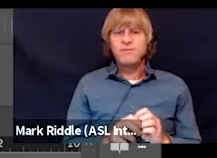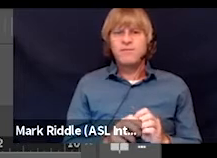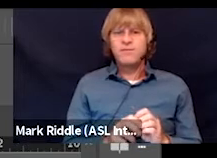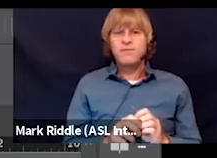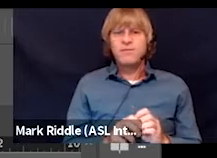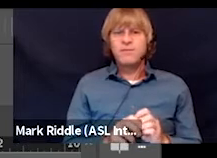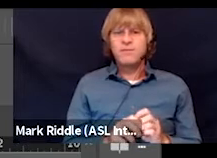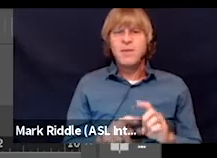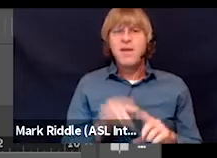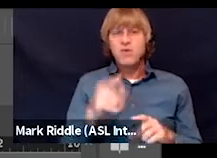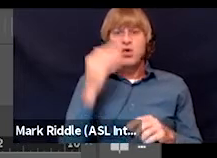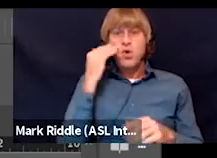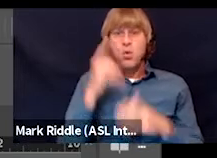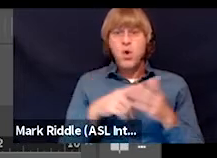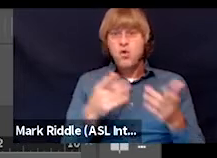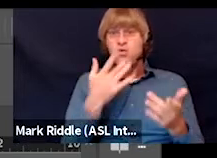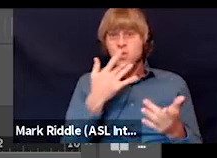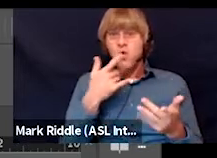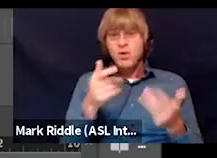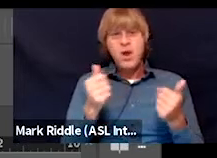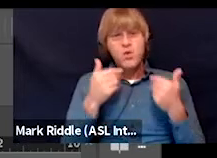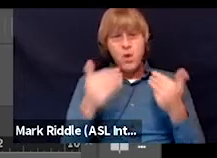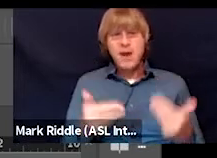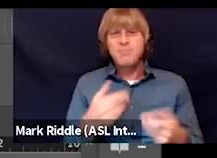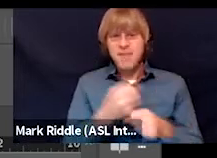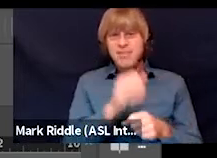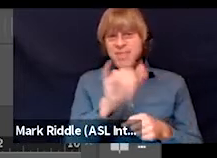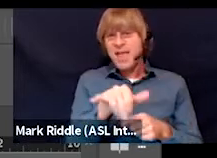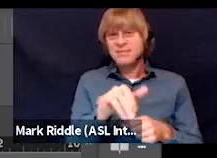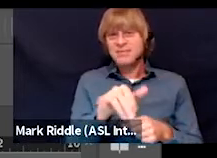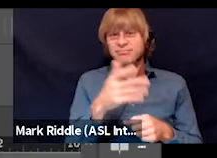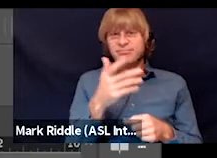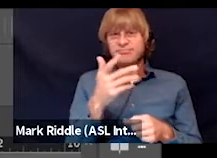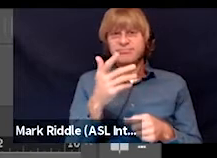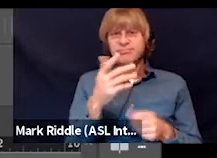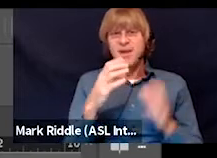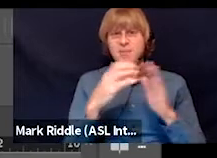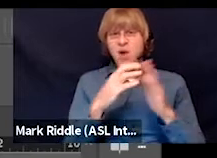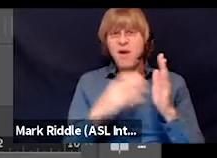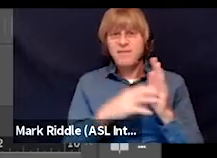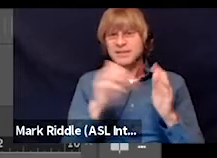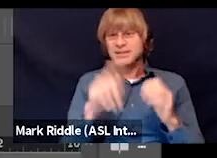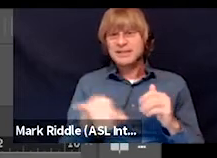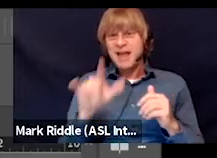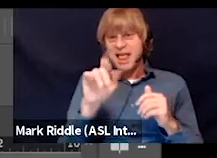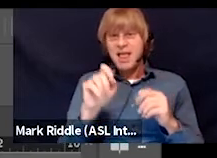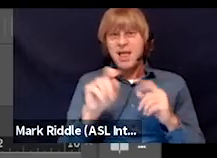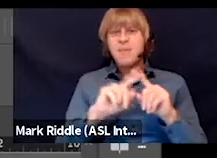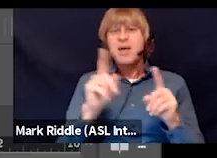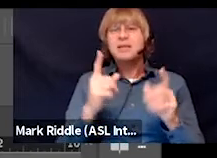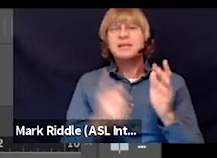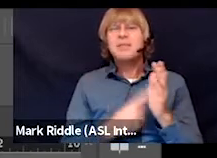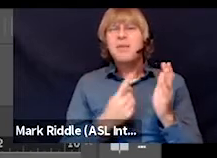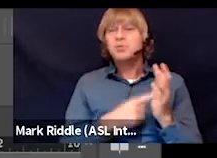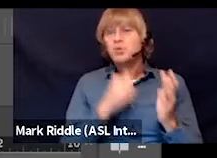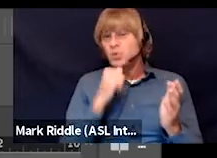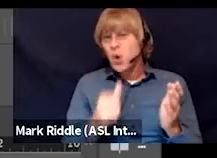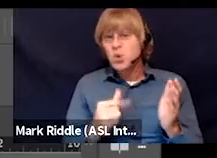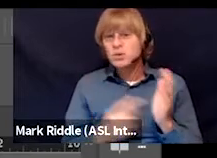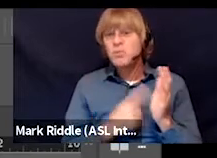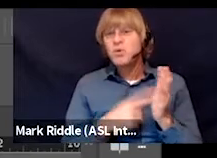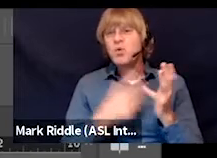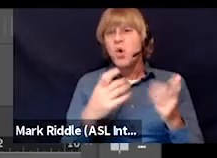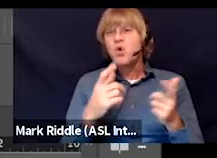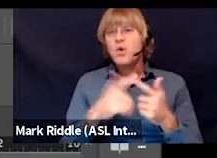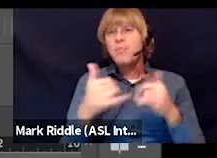But if you know what you want, you can go ahead and make that paragraph style. But sometimes you don't. Sometimes you want to